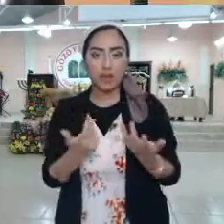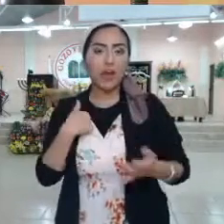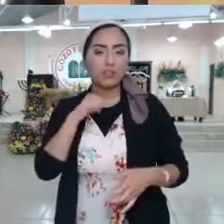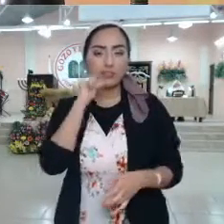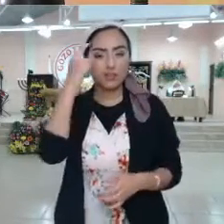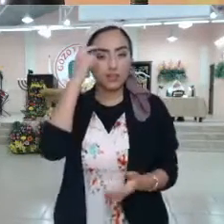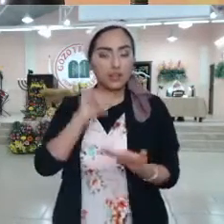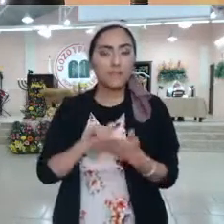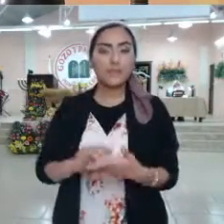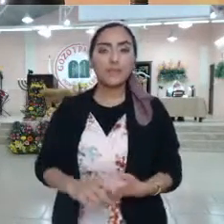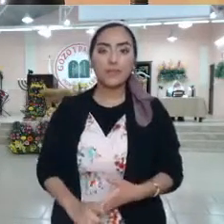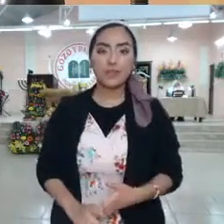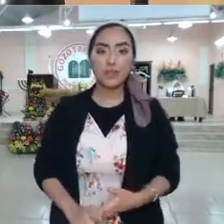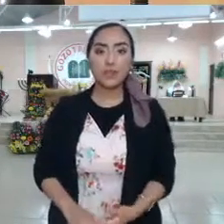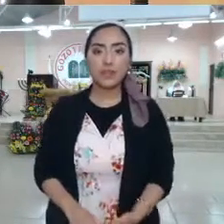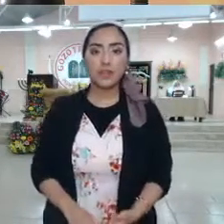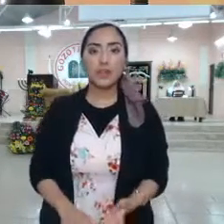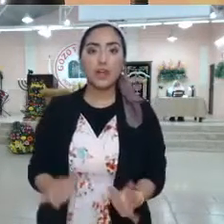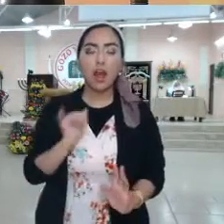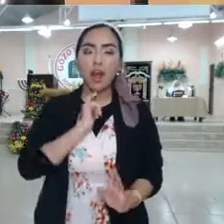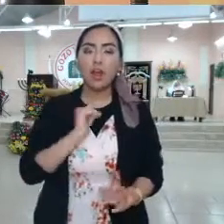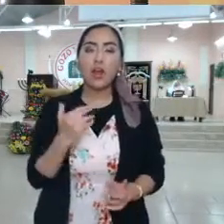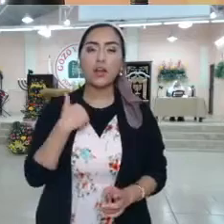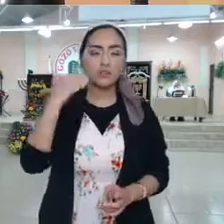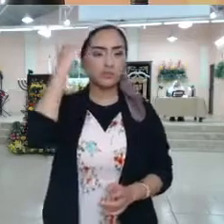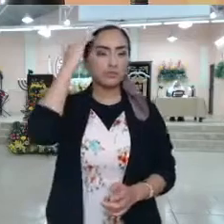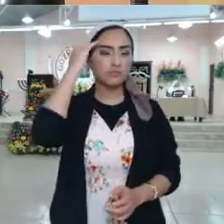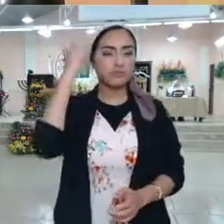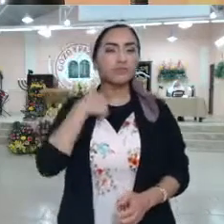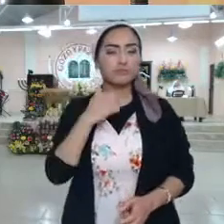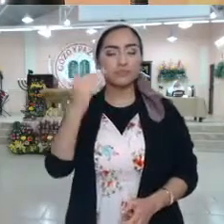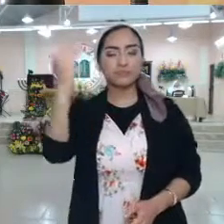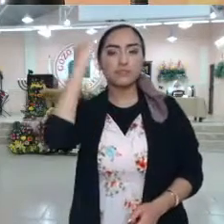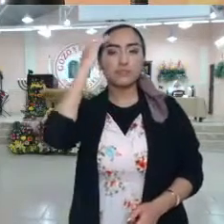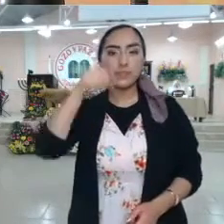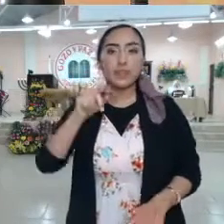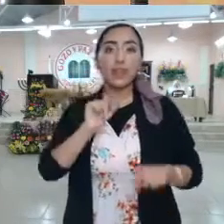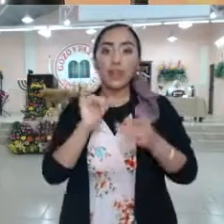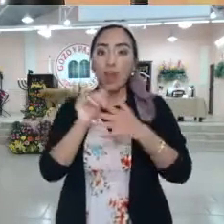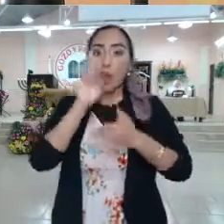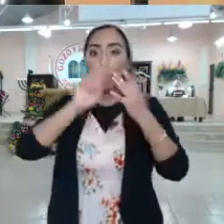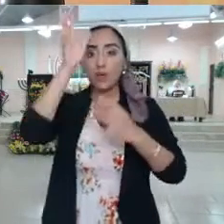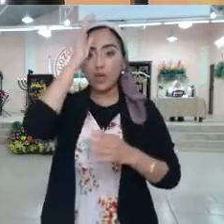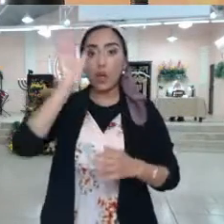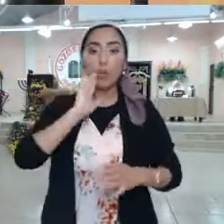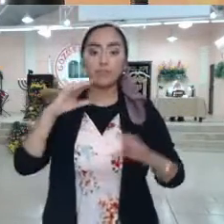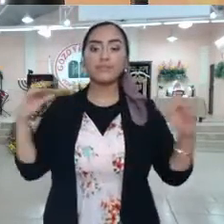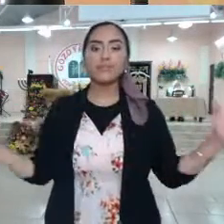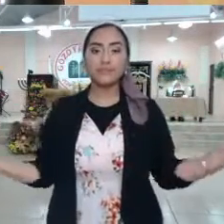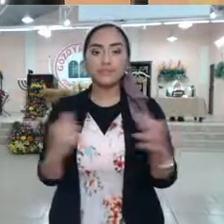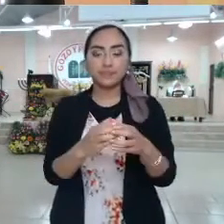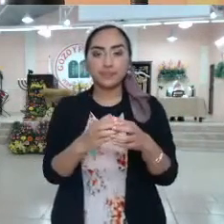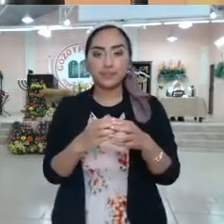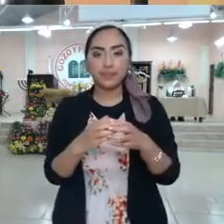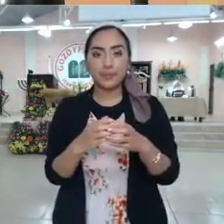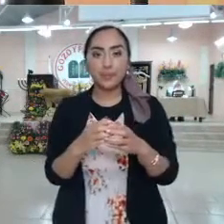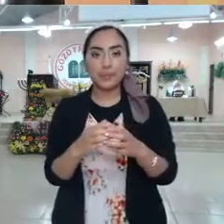you're going to go through a tribulation. I don't think so. I'm sure that the Eternal Father is going to